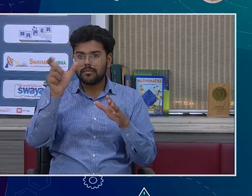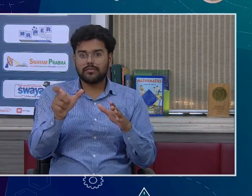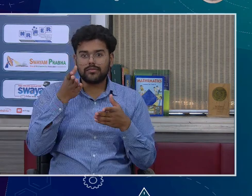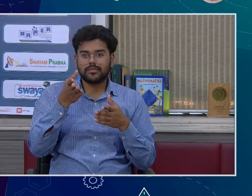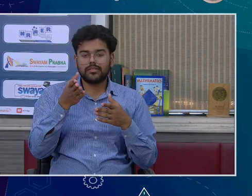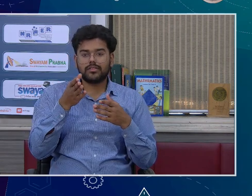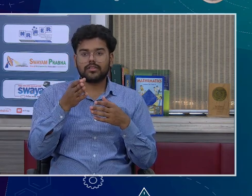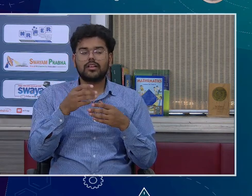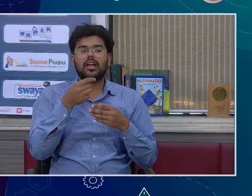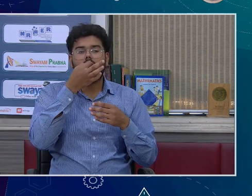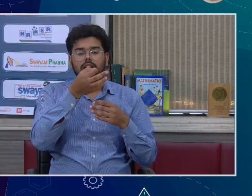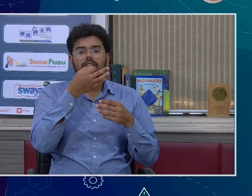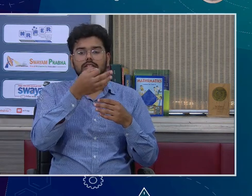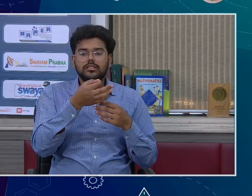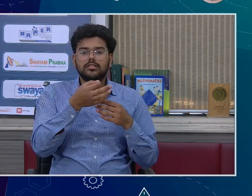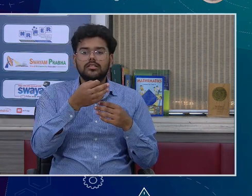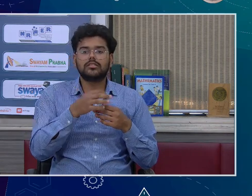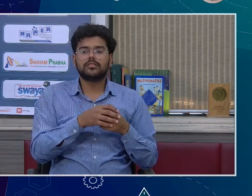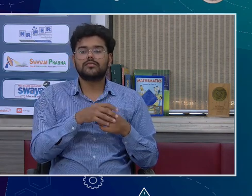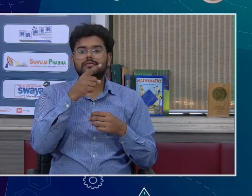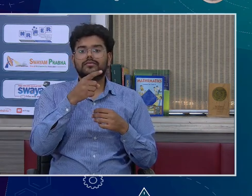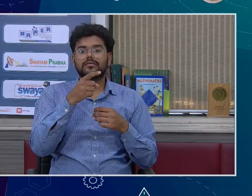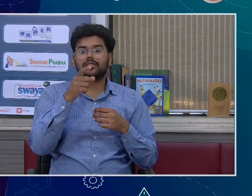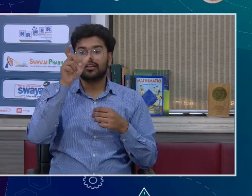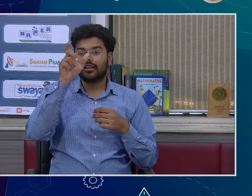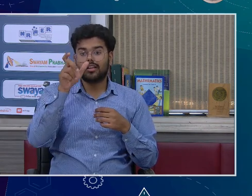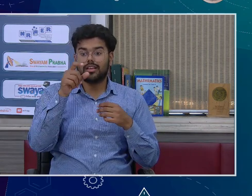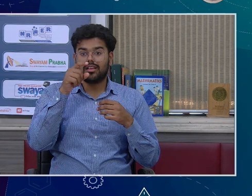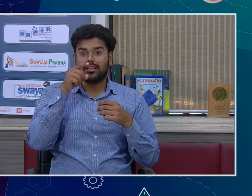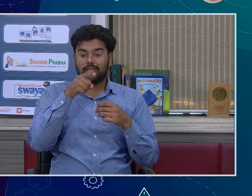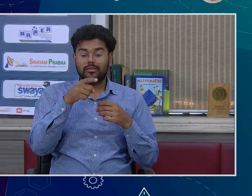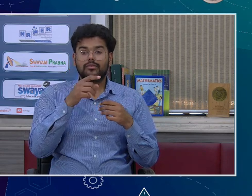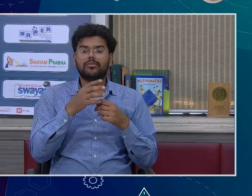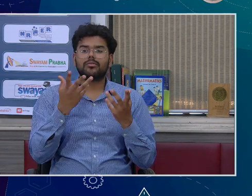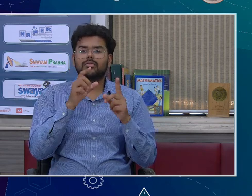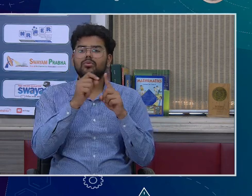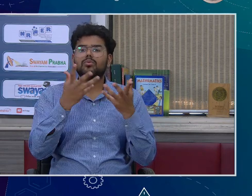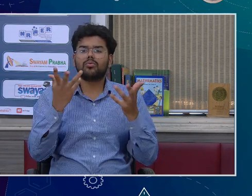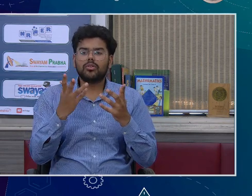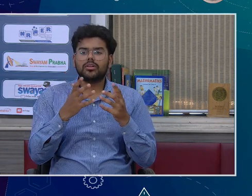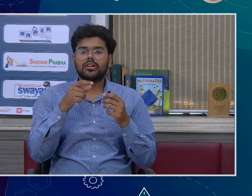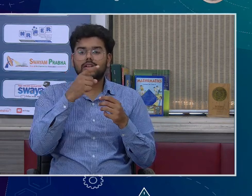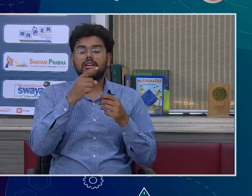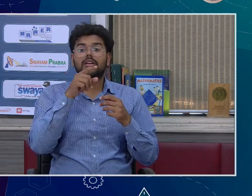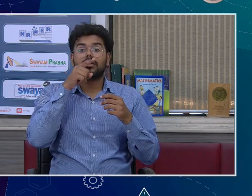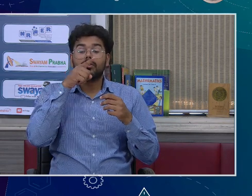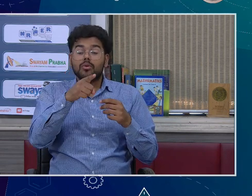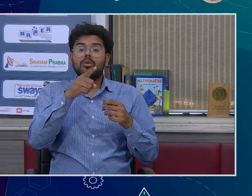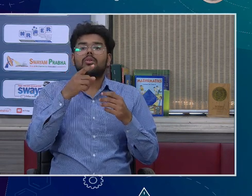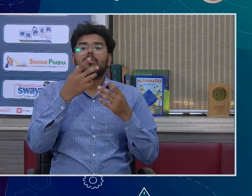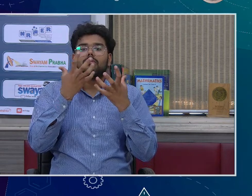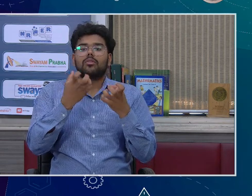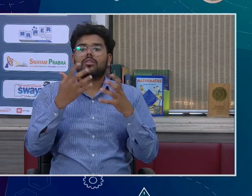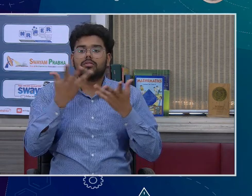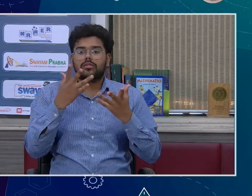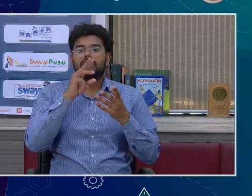and ask to grant, who is ready to grant three wishes for you. Mm. So what would be those three wishes? Now, when we do